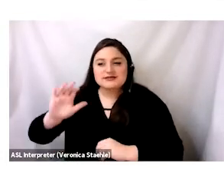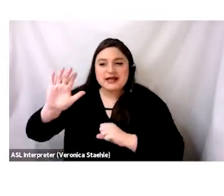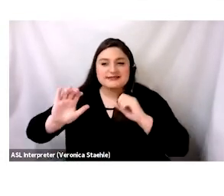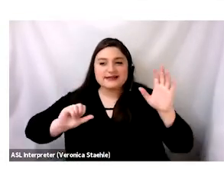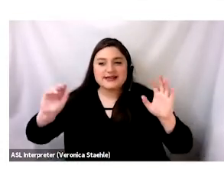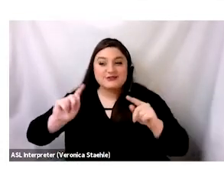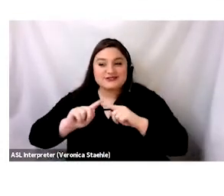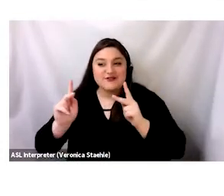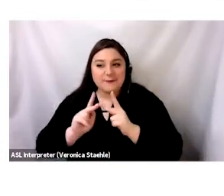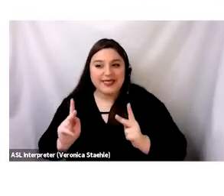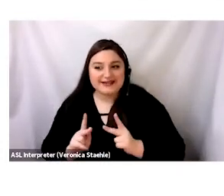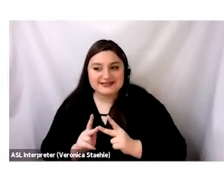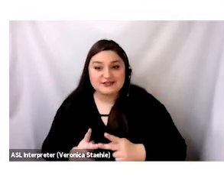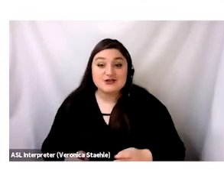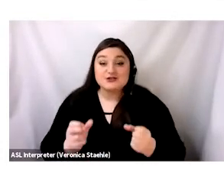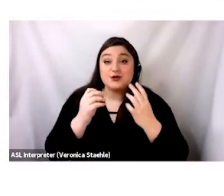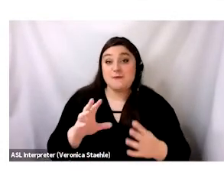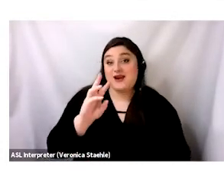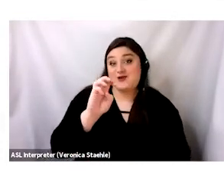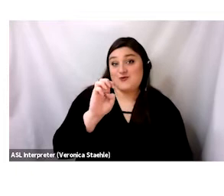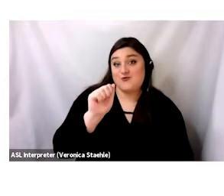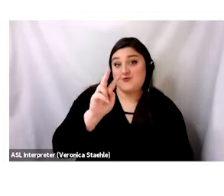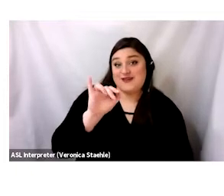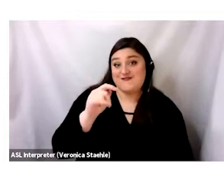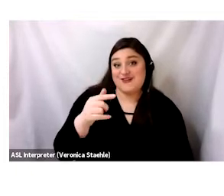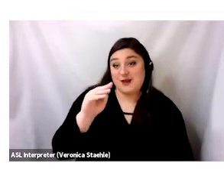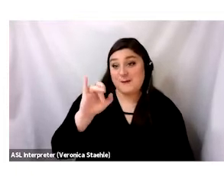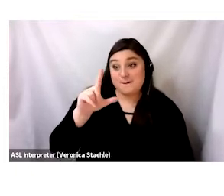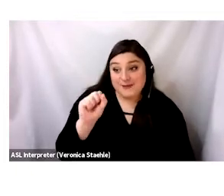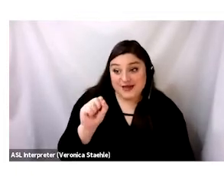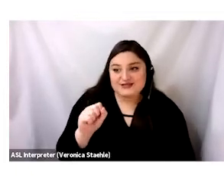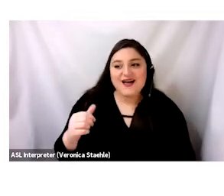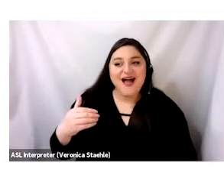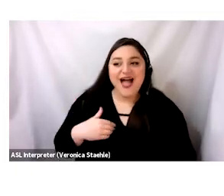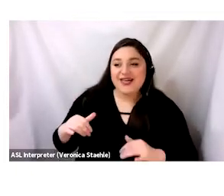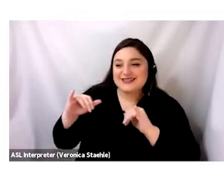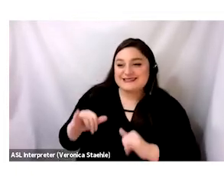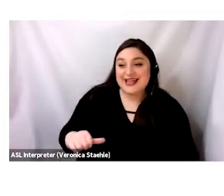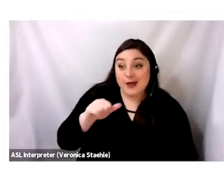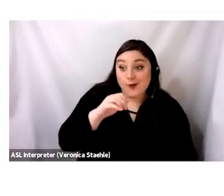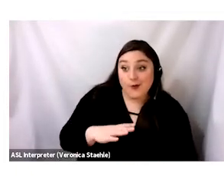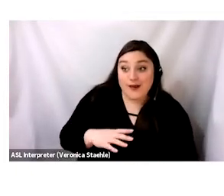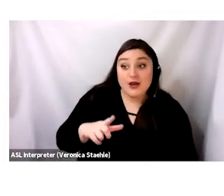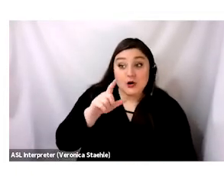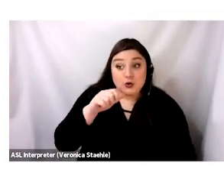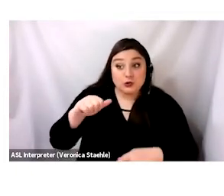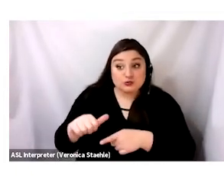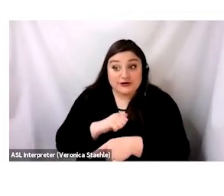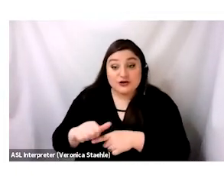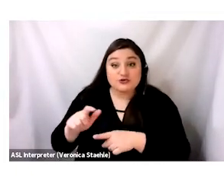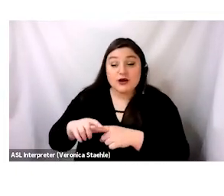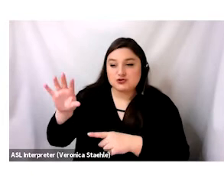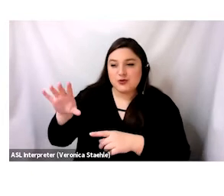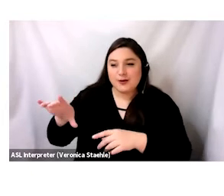to appear on plantations, and so the same women who were toiling on the cotton fields were also trained in the craft of